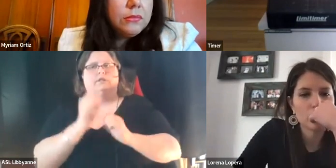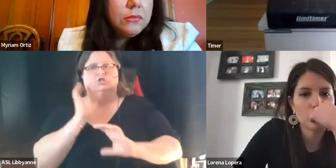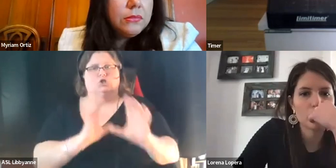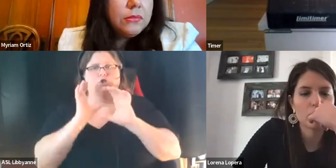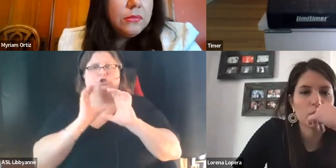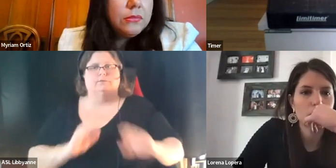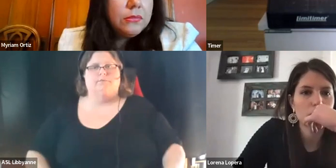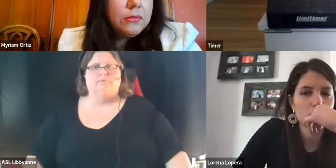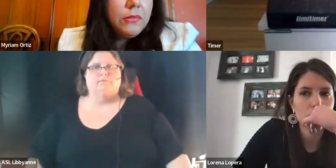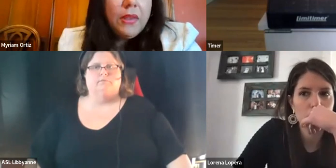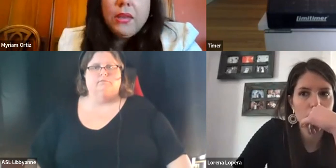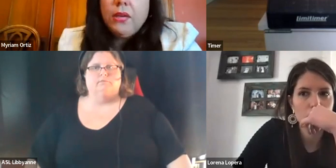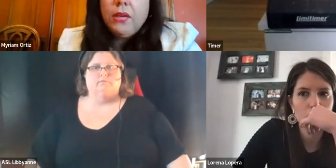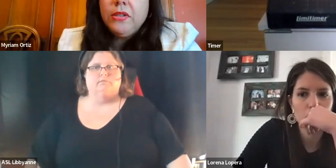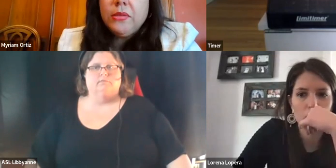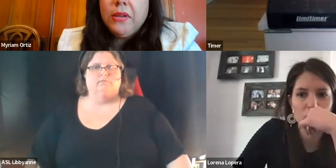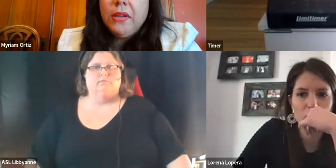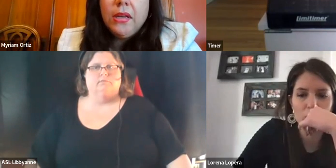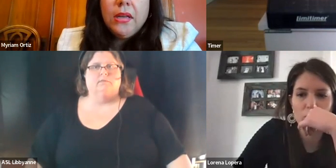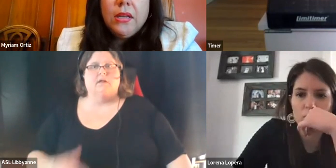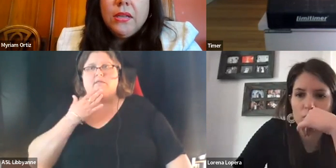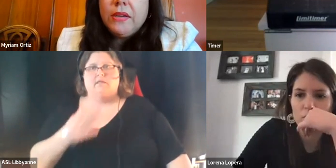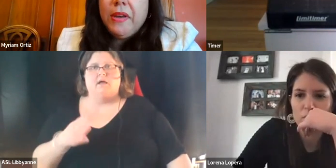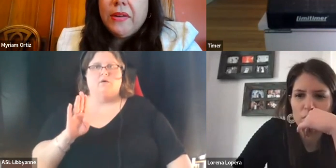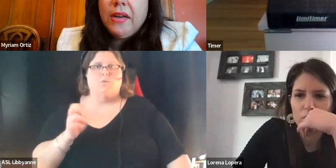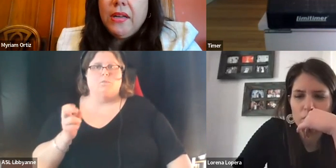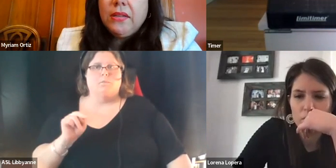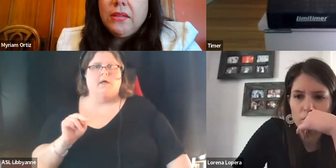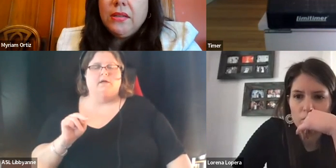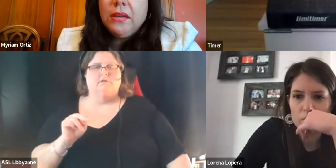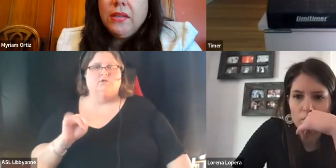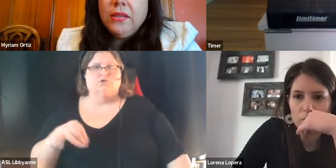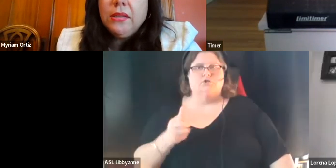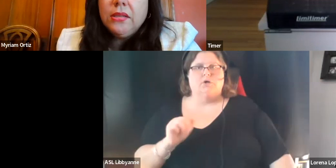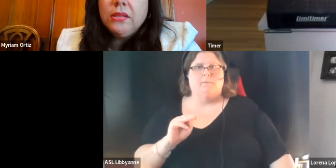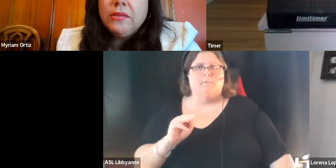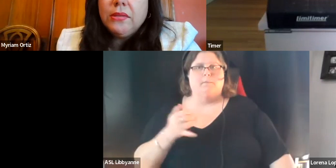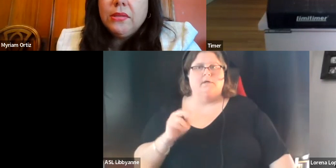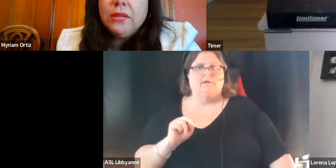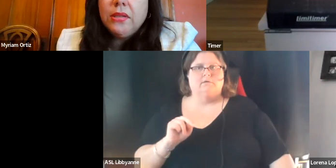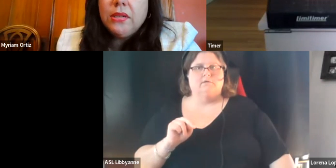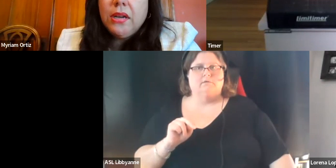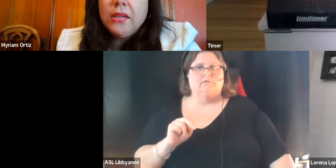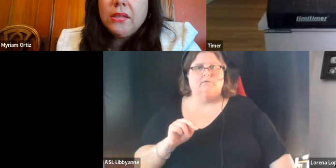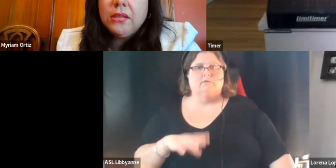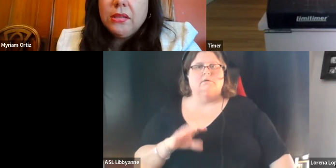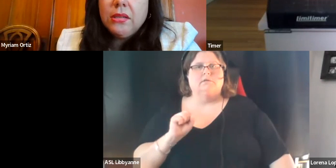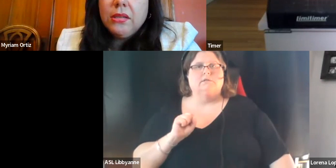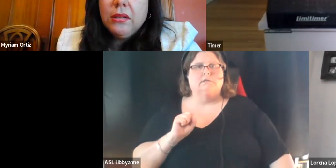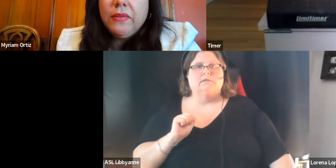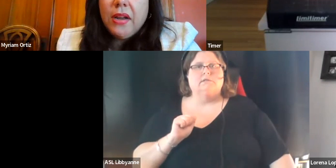much. Thank you, Benjamin. Samira S. is our